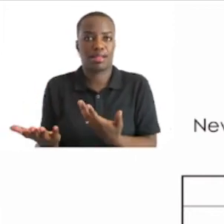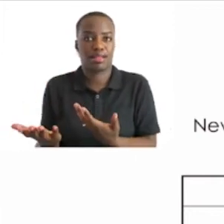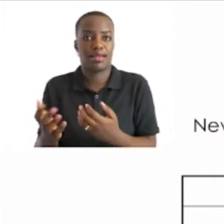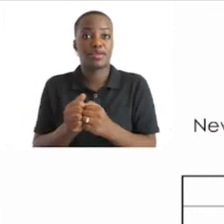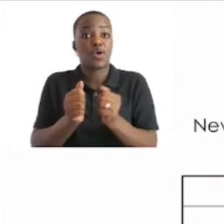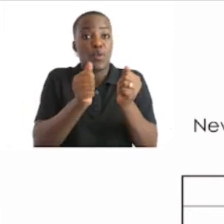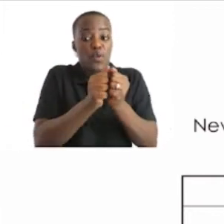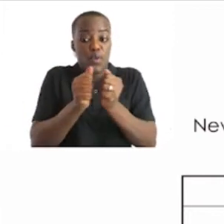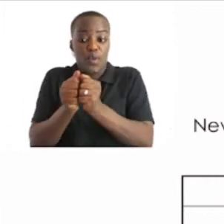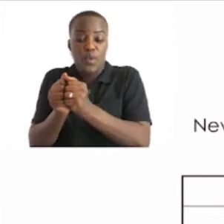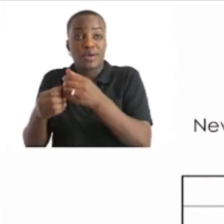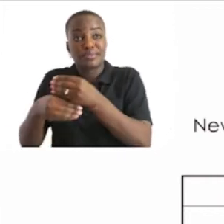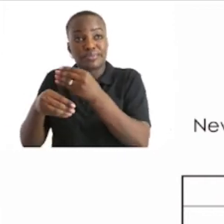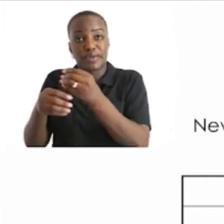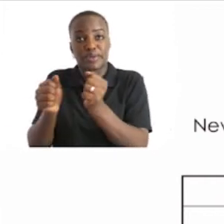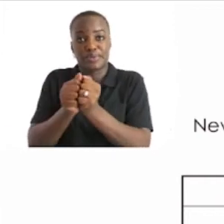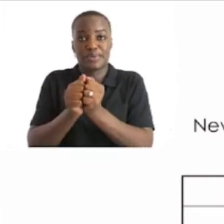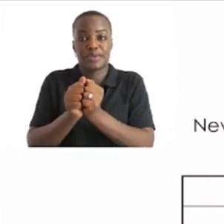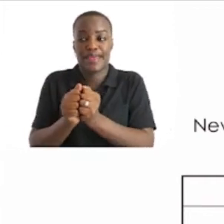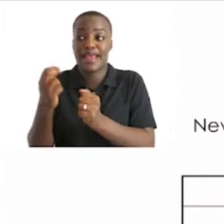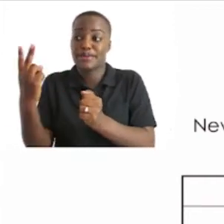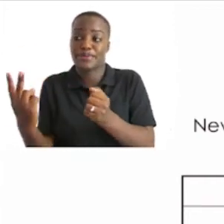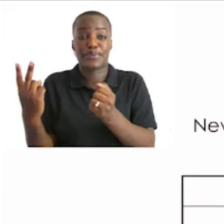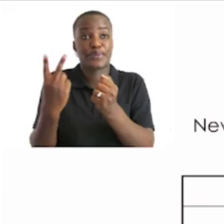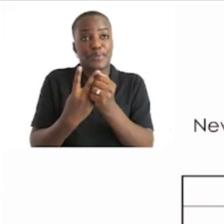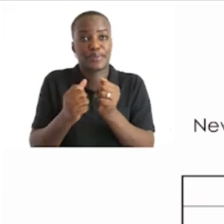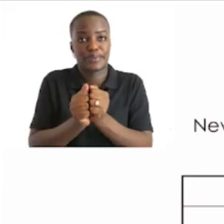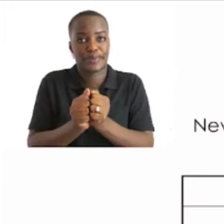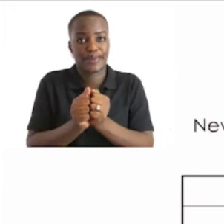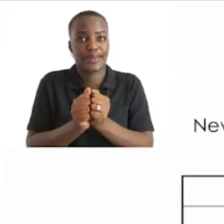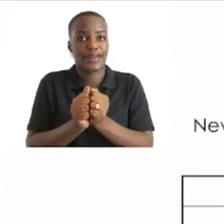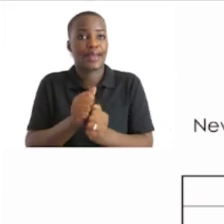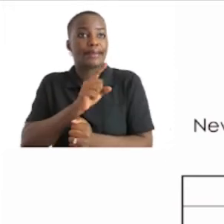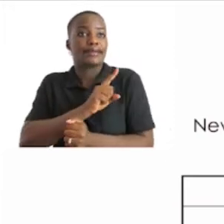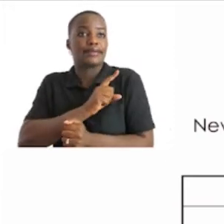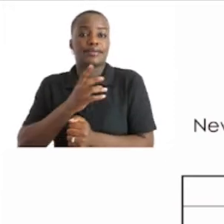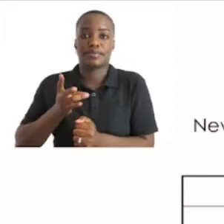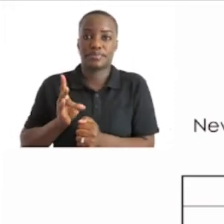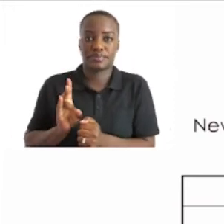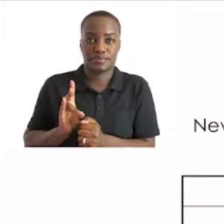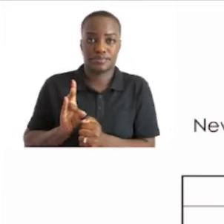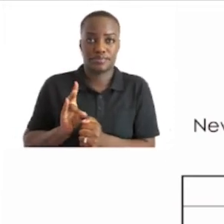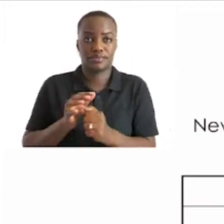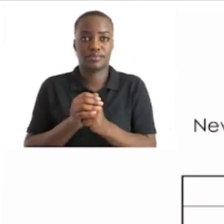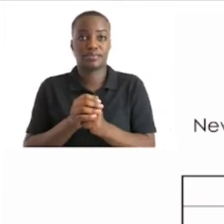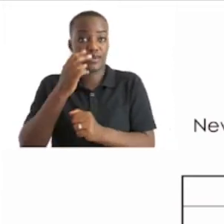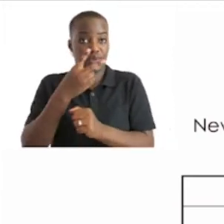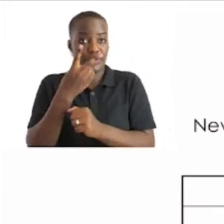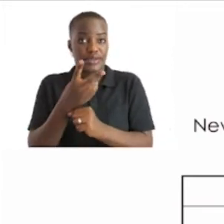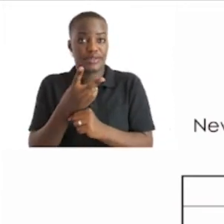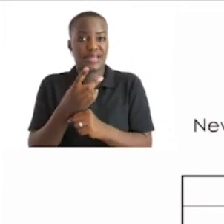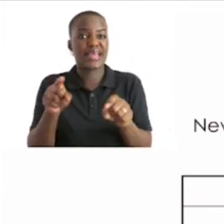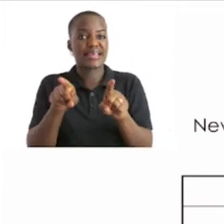add those up, including those 2 sticks, that will become 17. You can see that it is